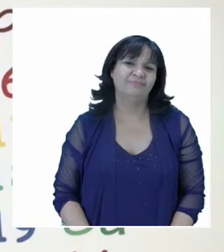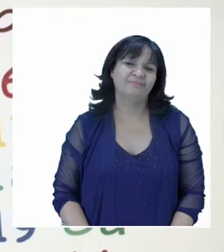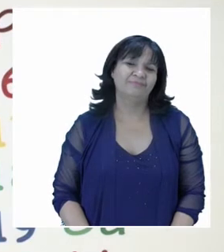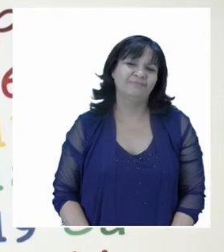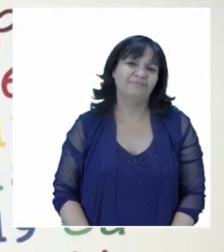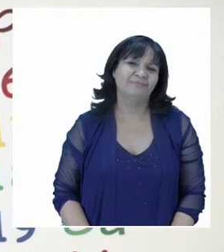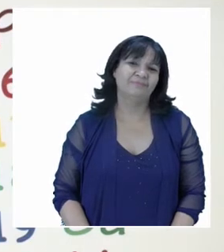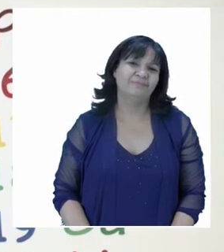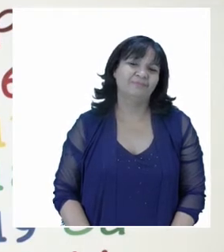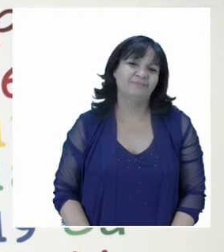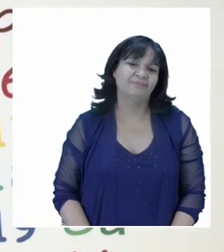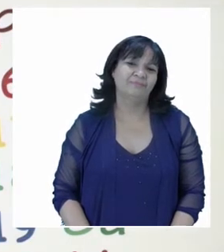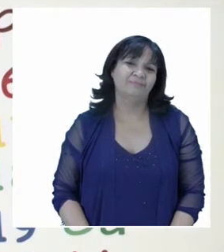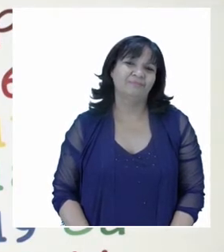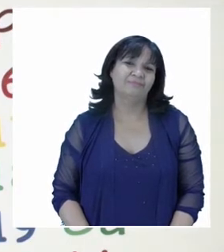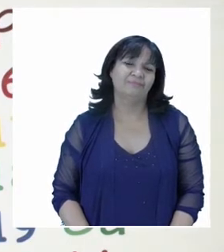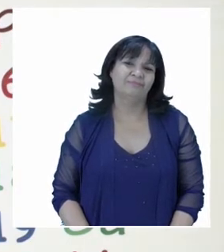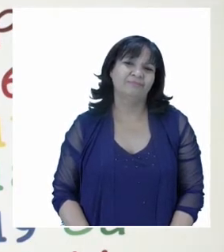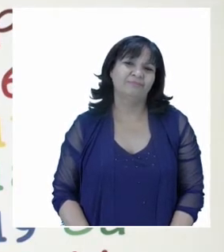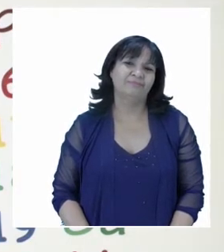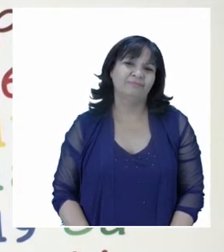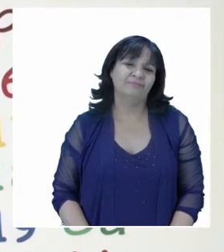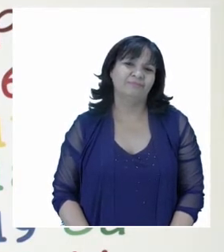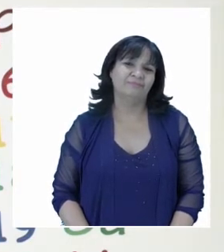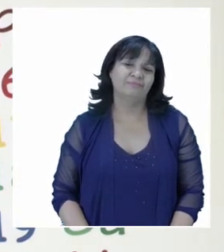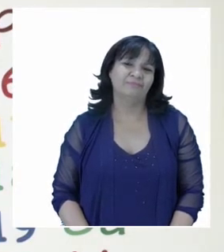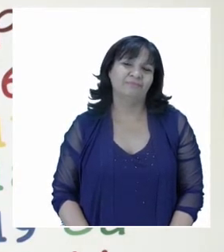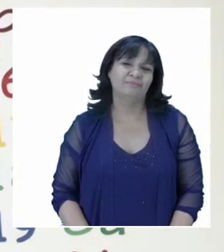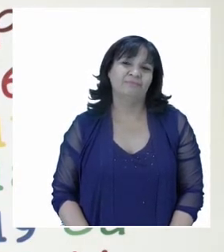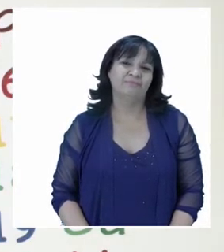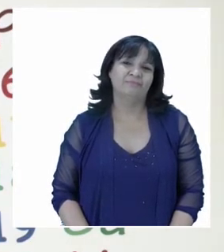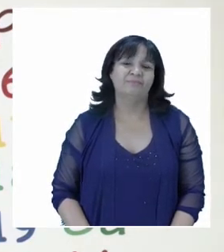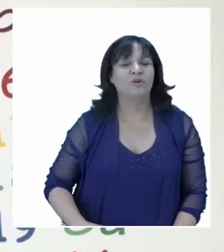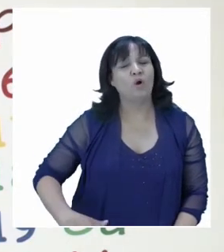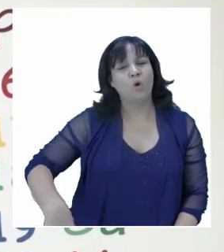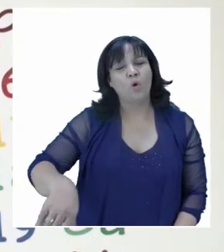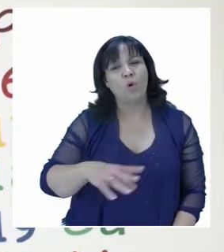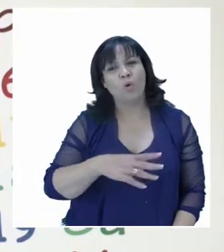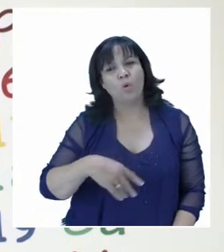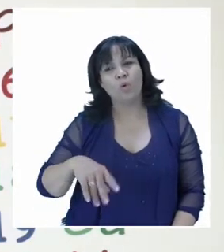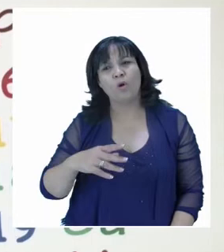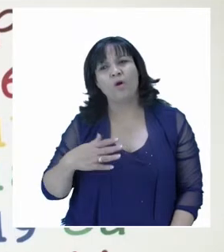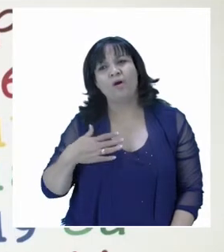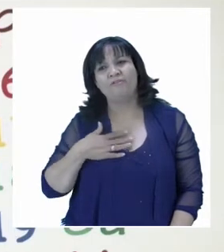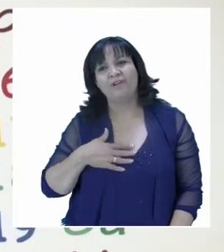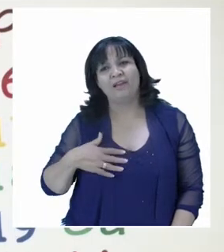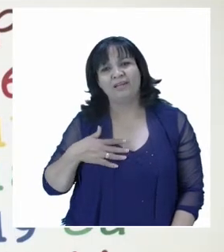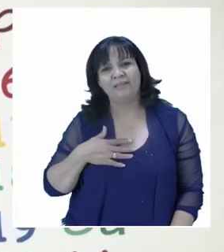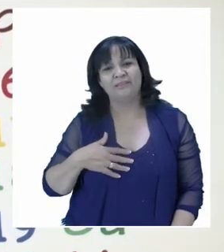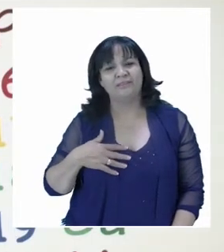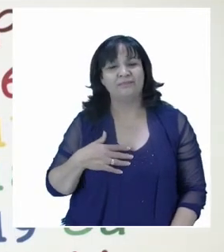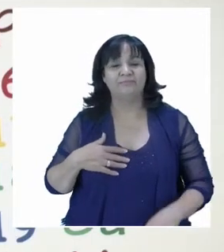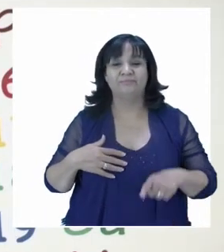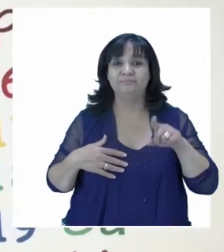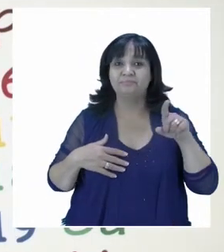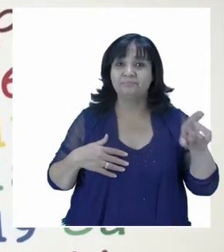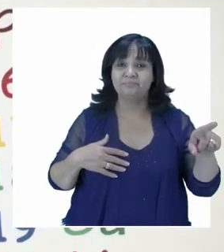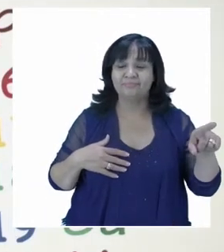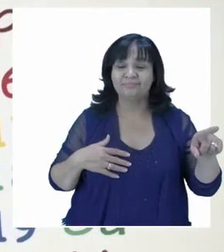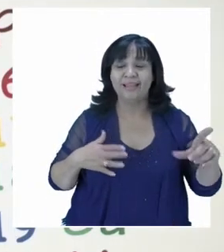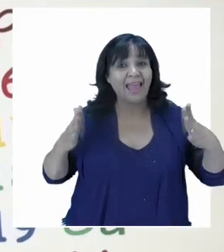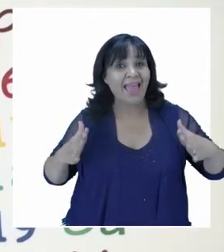So, now let us try and go through all our feelings. When we are very happy and we